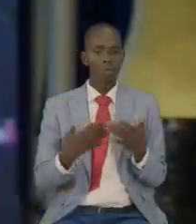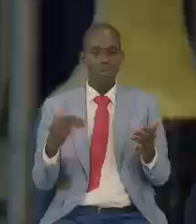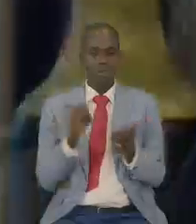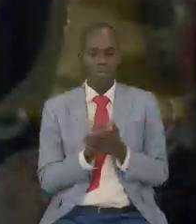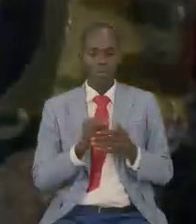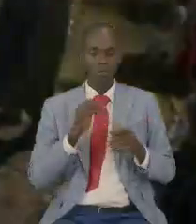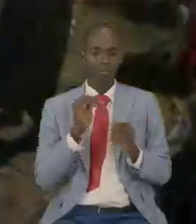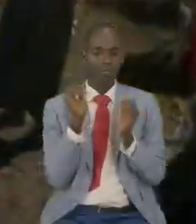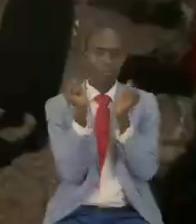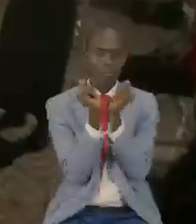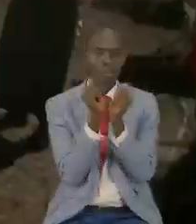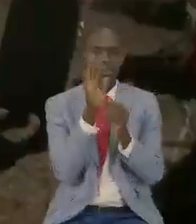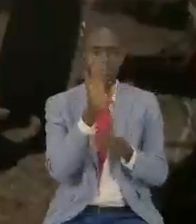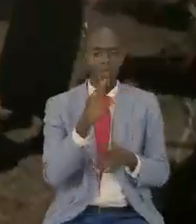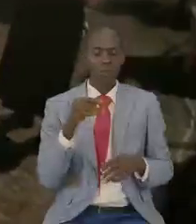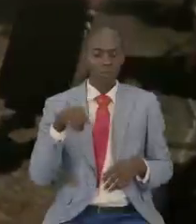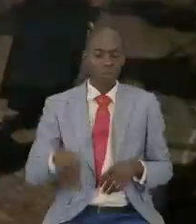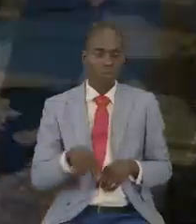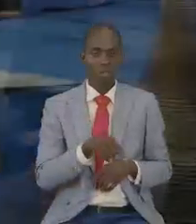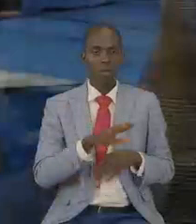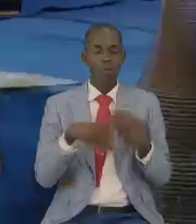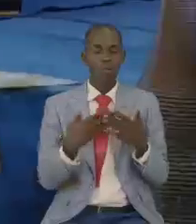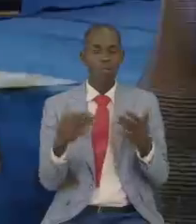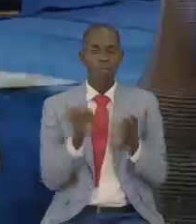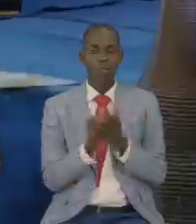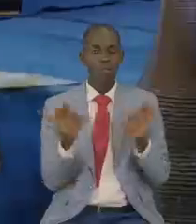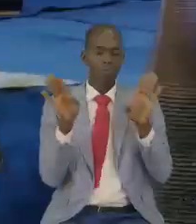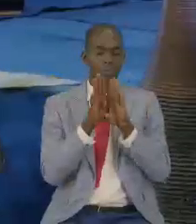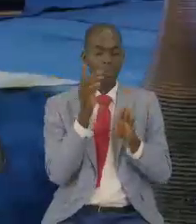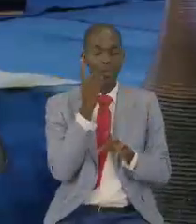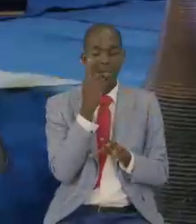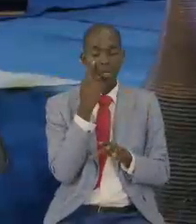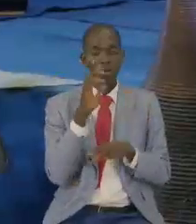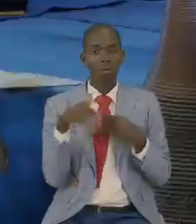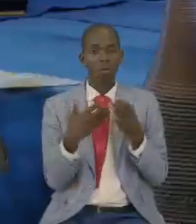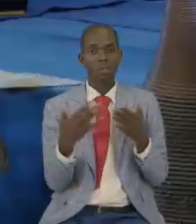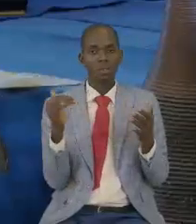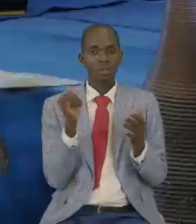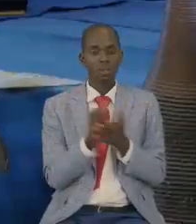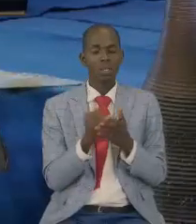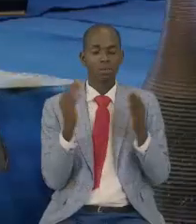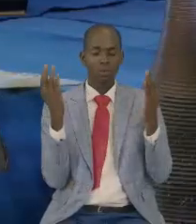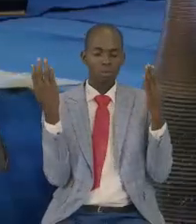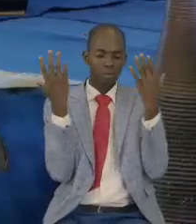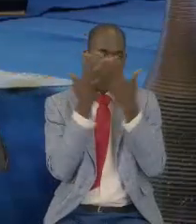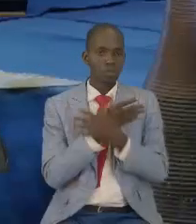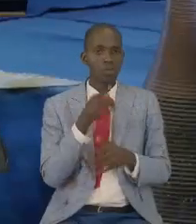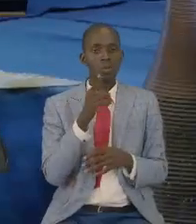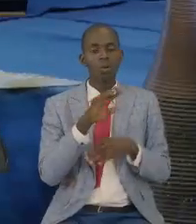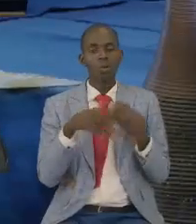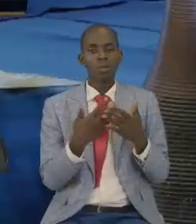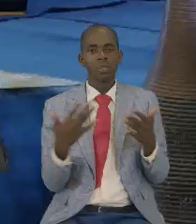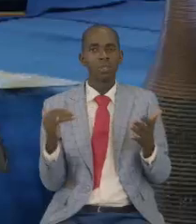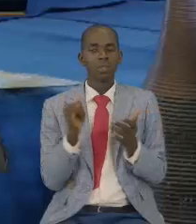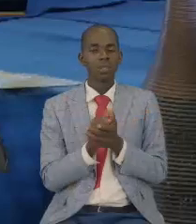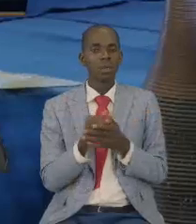eyes, all the things that deafened you, all the things that made you impotent and powerless. I